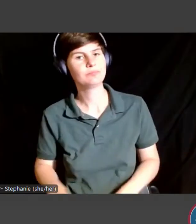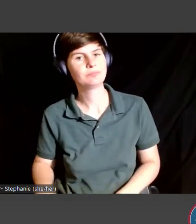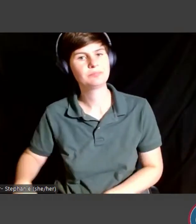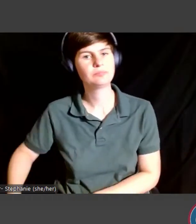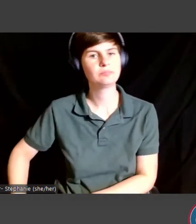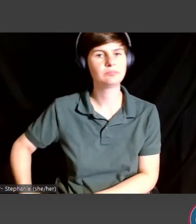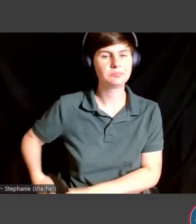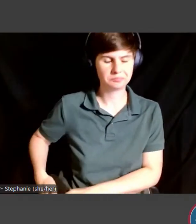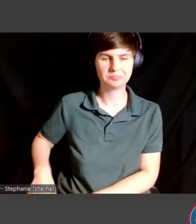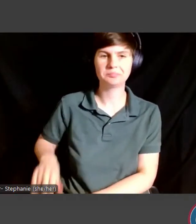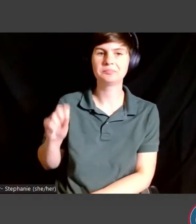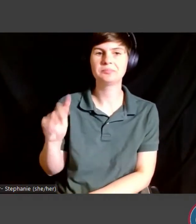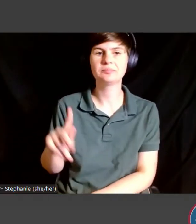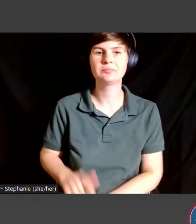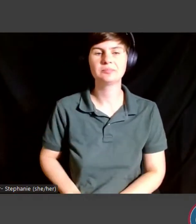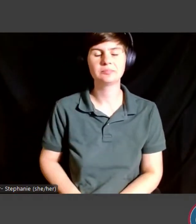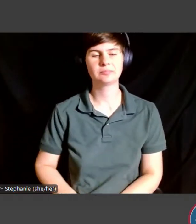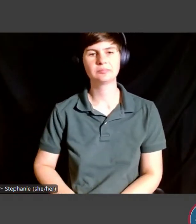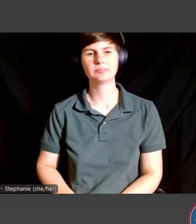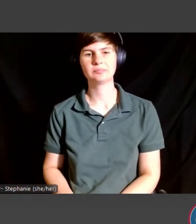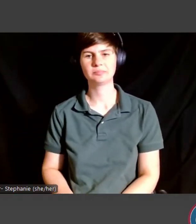I have. Okay. Me.